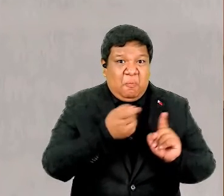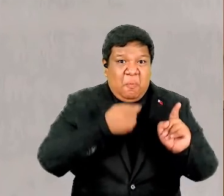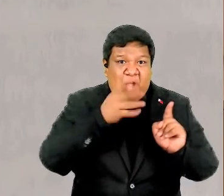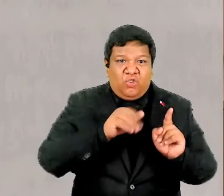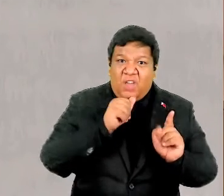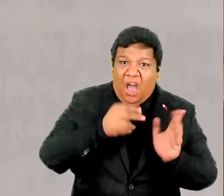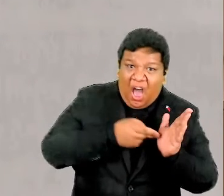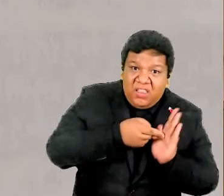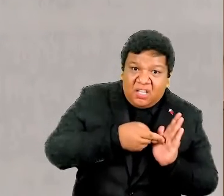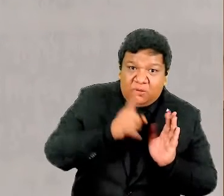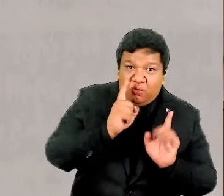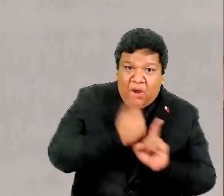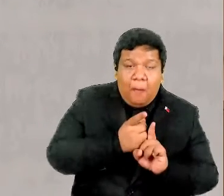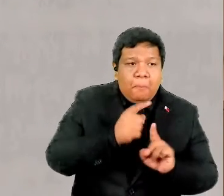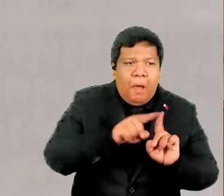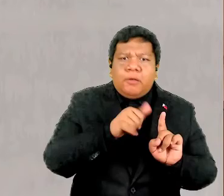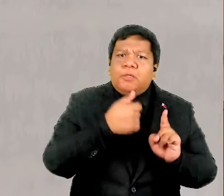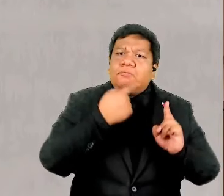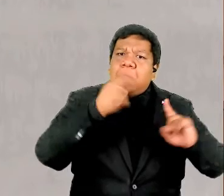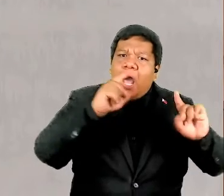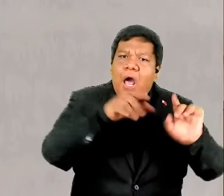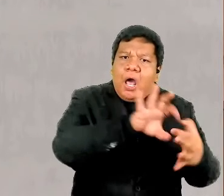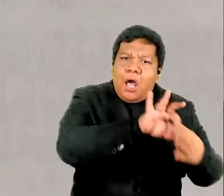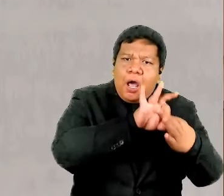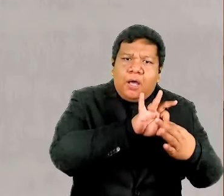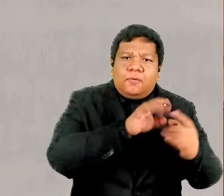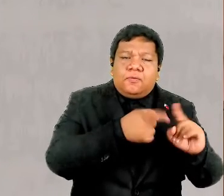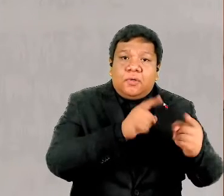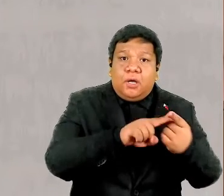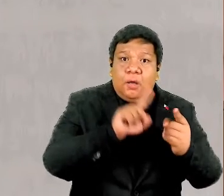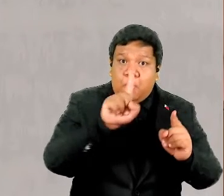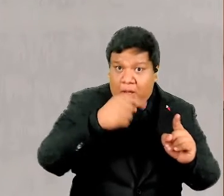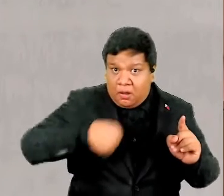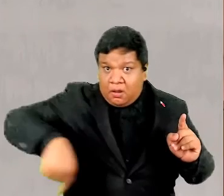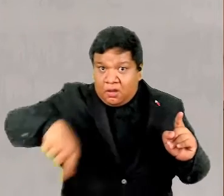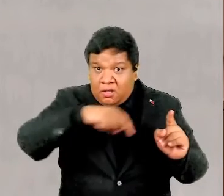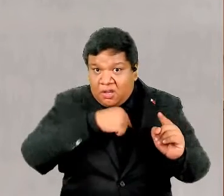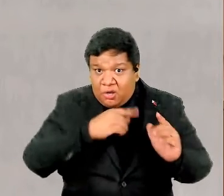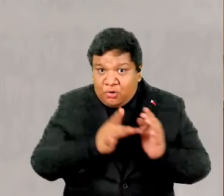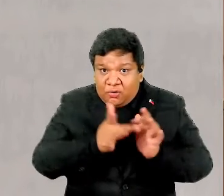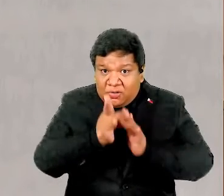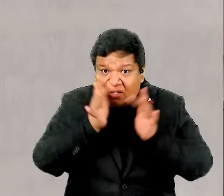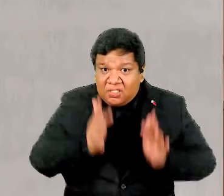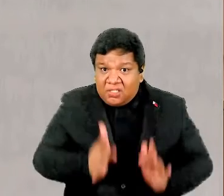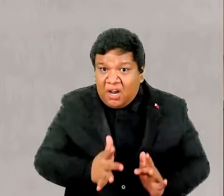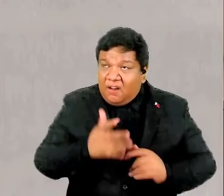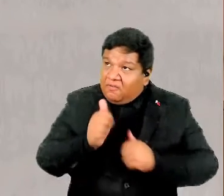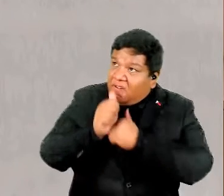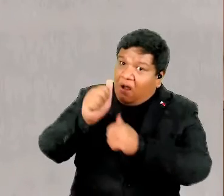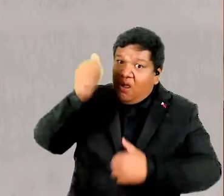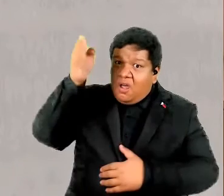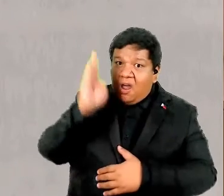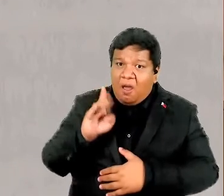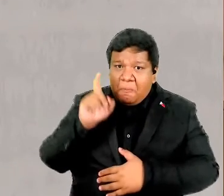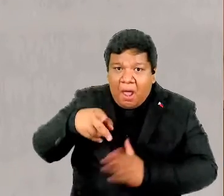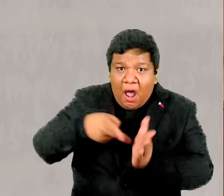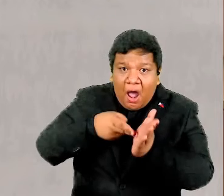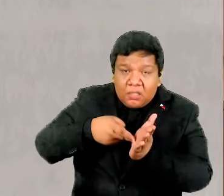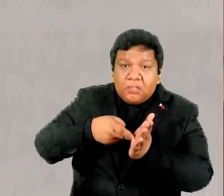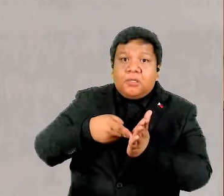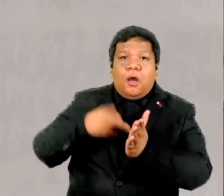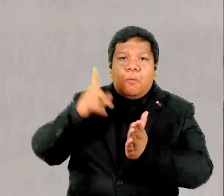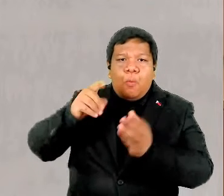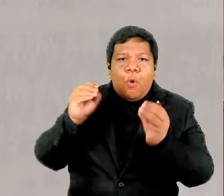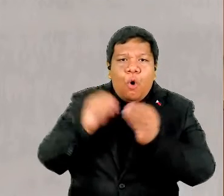pa nga ito eh. But we are to be more than this man. Because we are godly managers of the Lord,